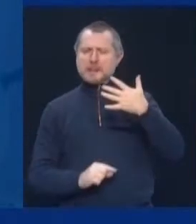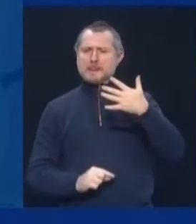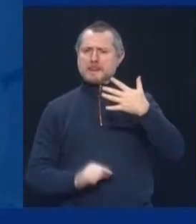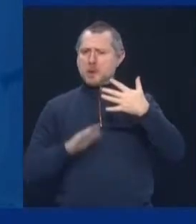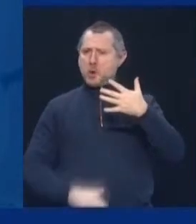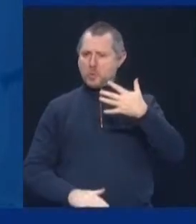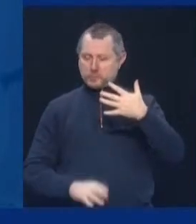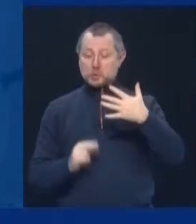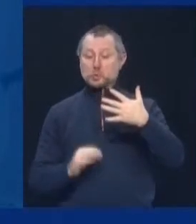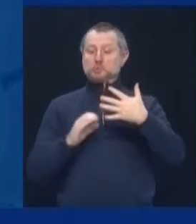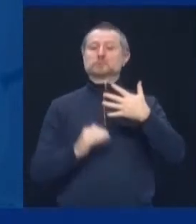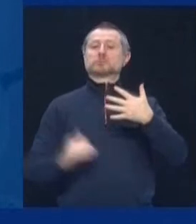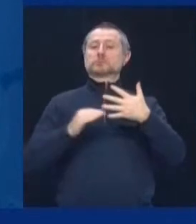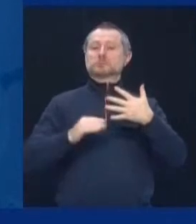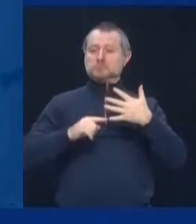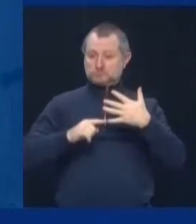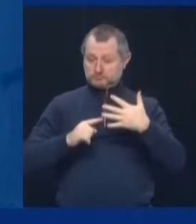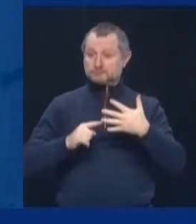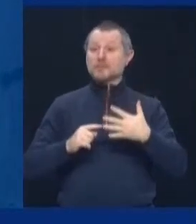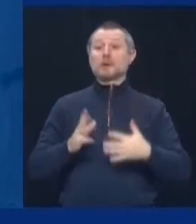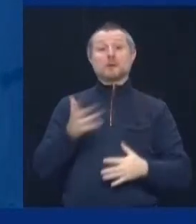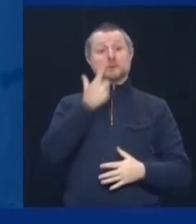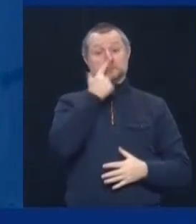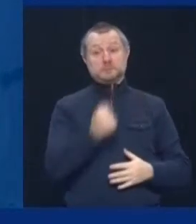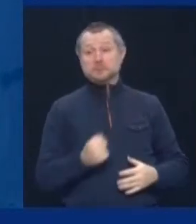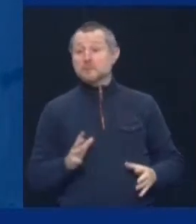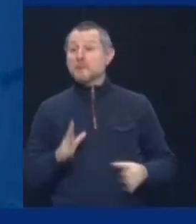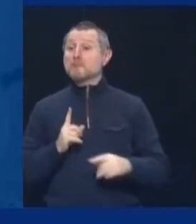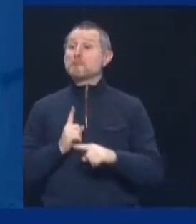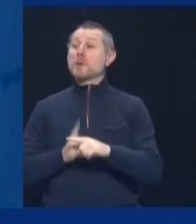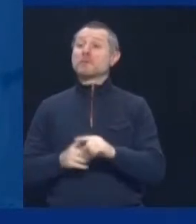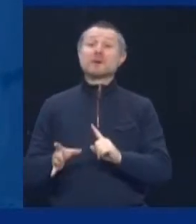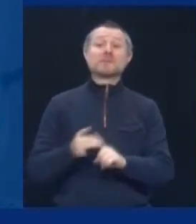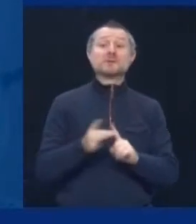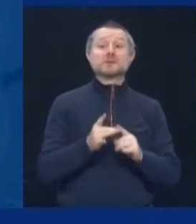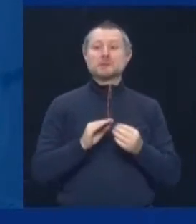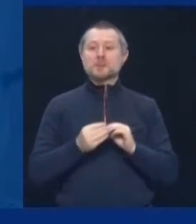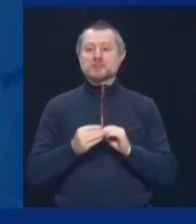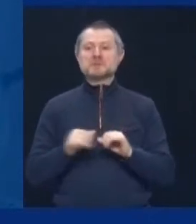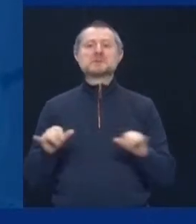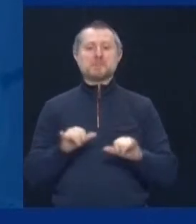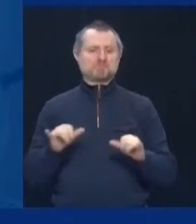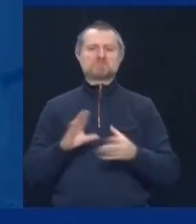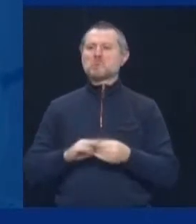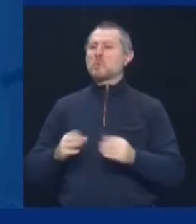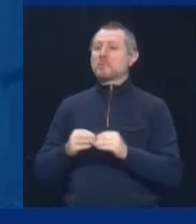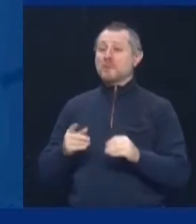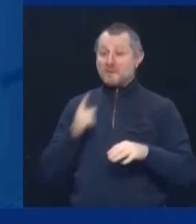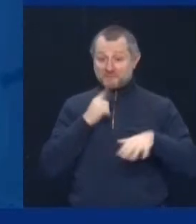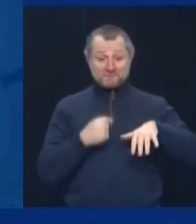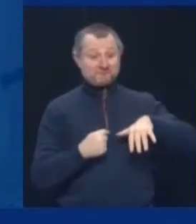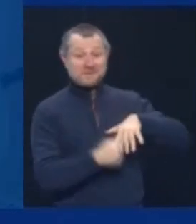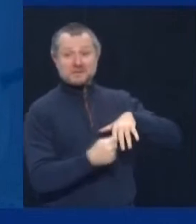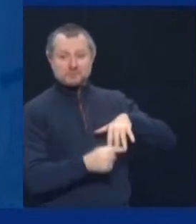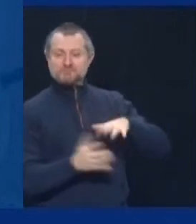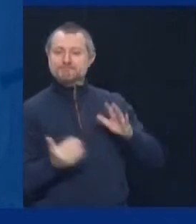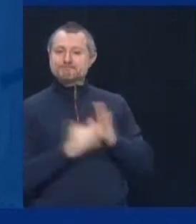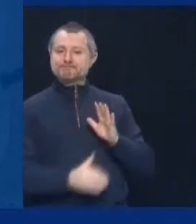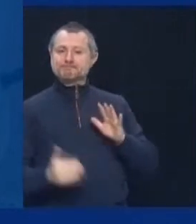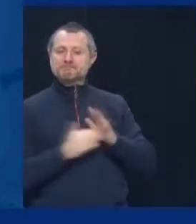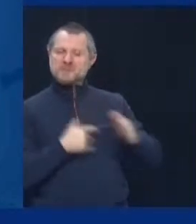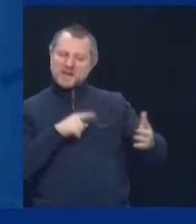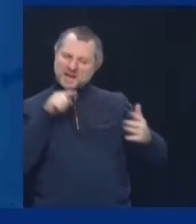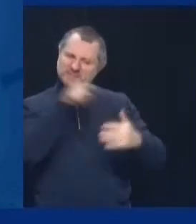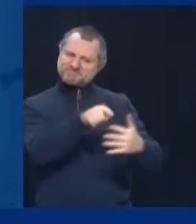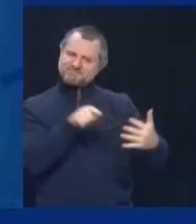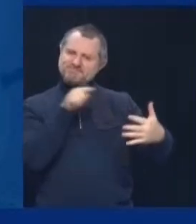rate basically tells the same story. Finger Lakes, Finger Lakes, Finger Lakes,